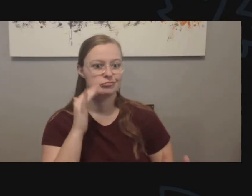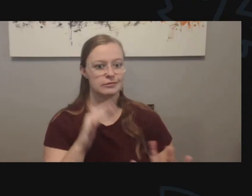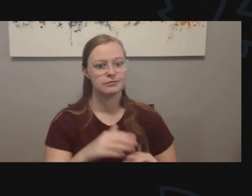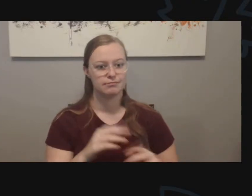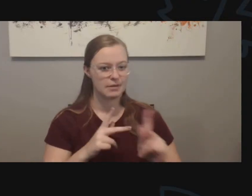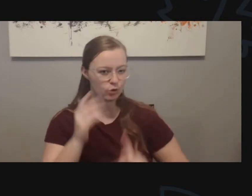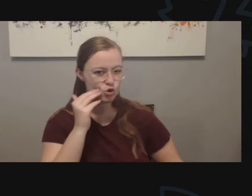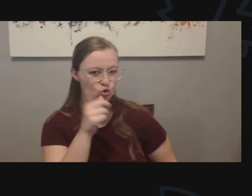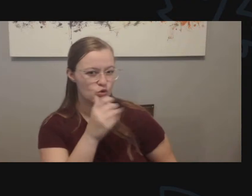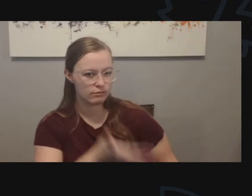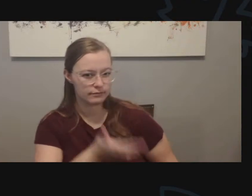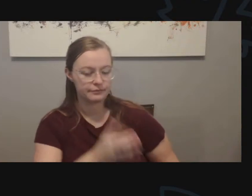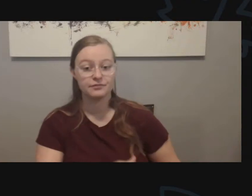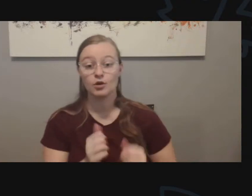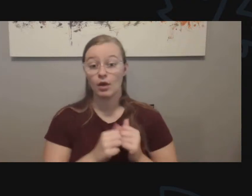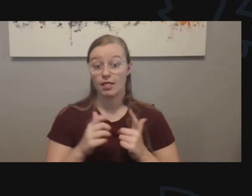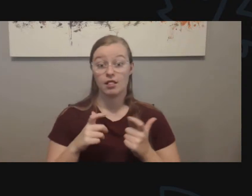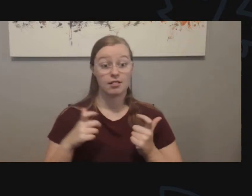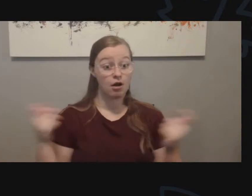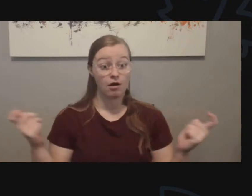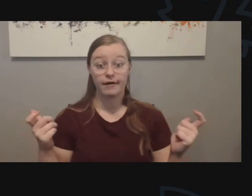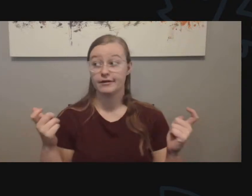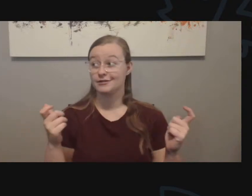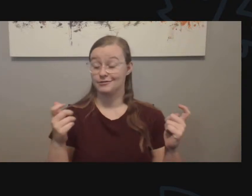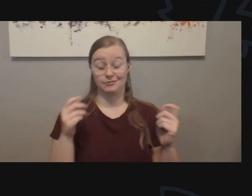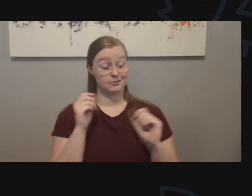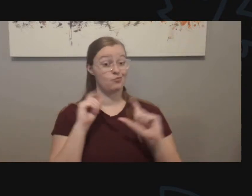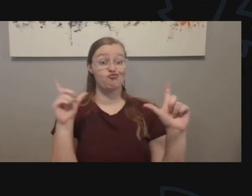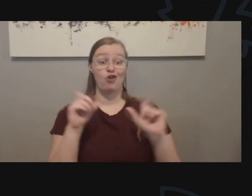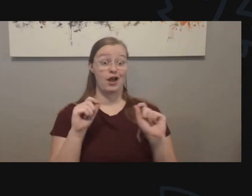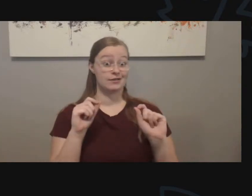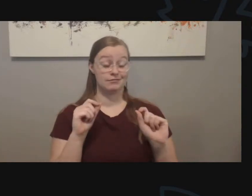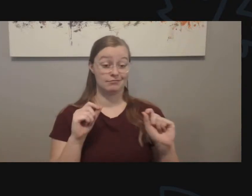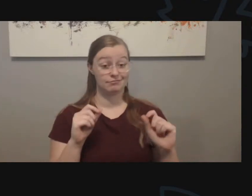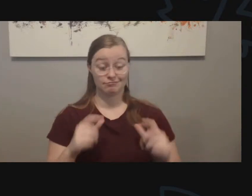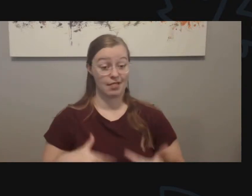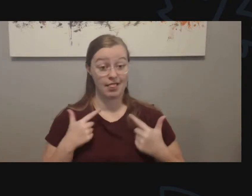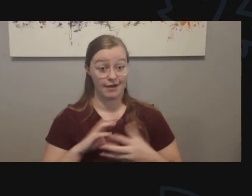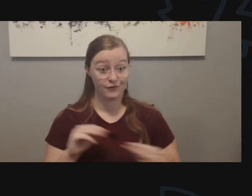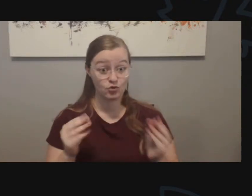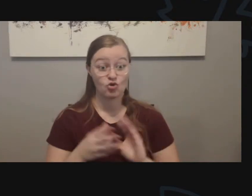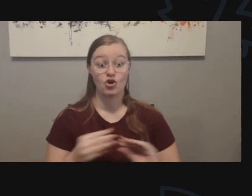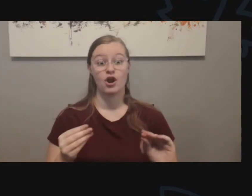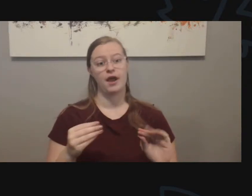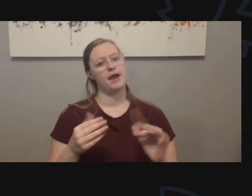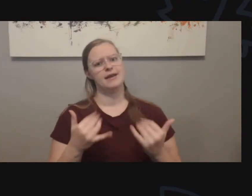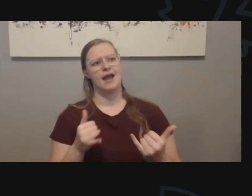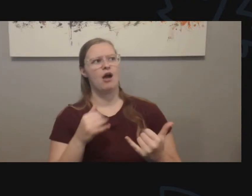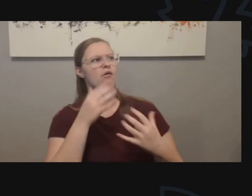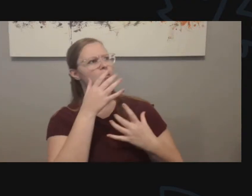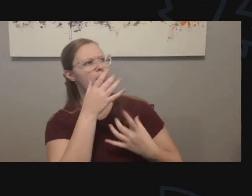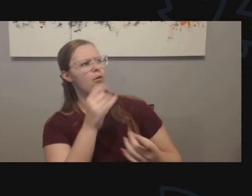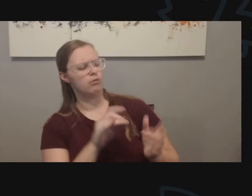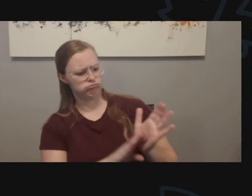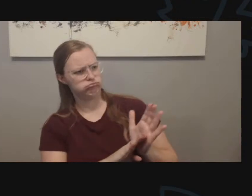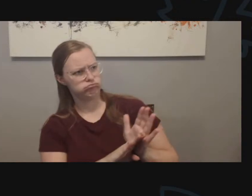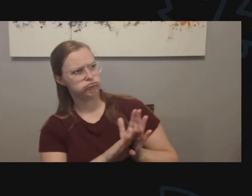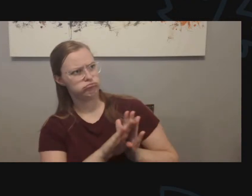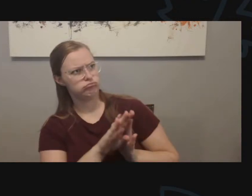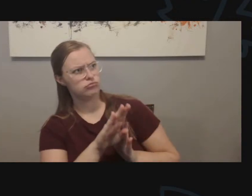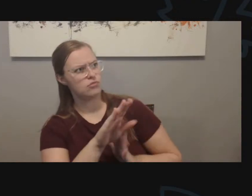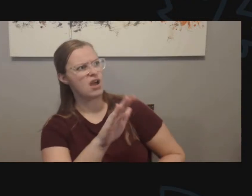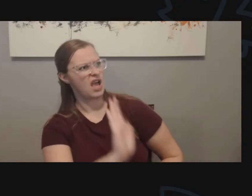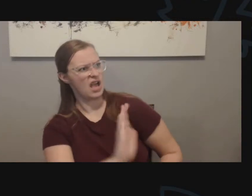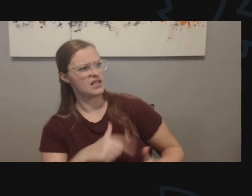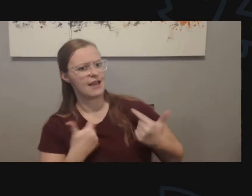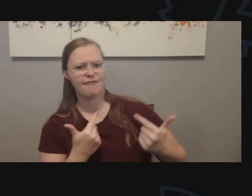large and impressive Pulitzer Prize-winning biography and growing interest in his fascinating life, how can we learn more